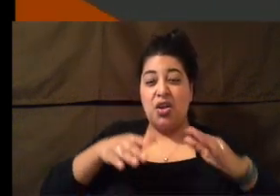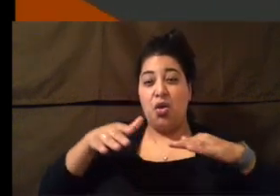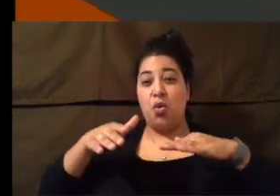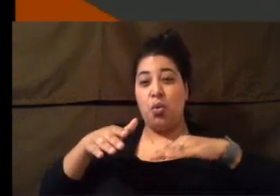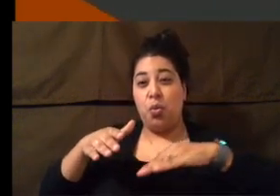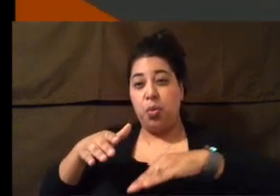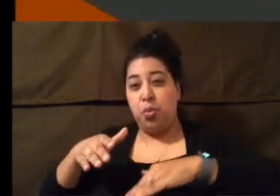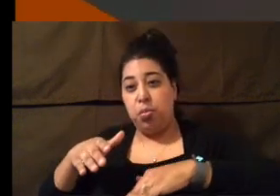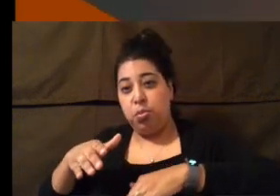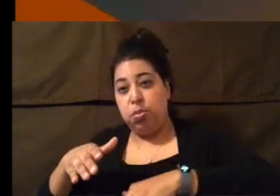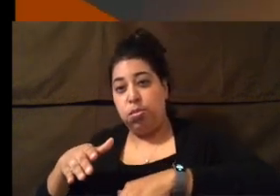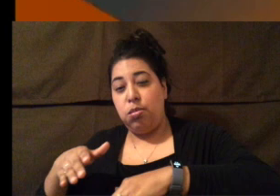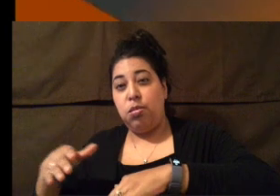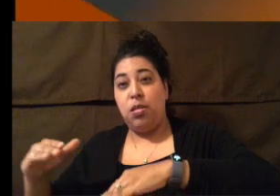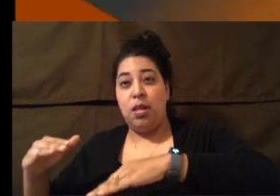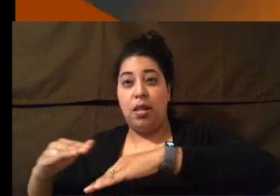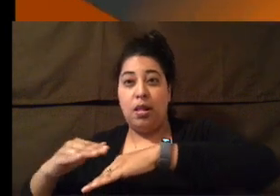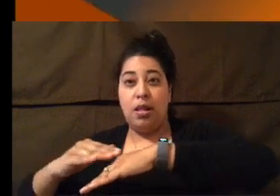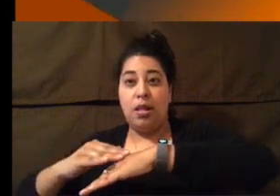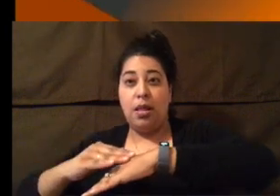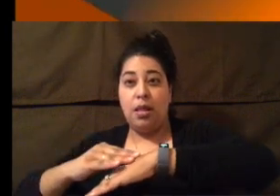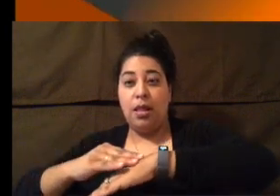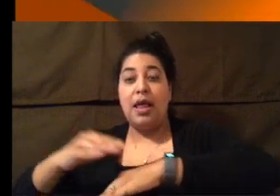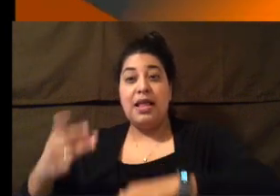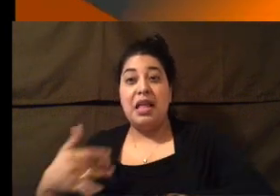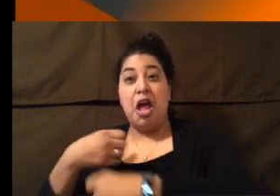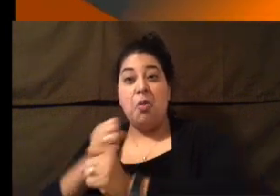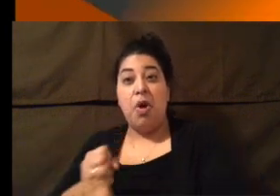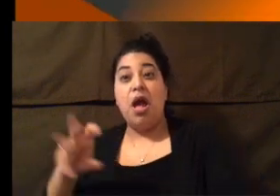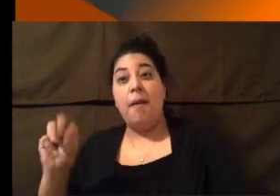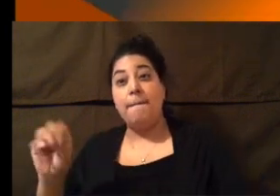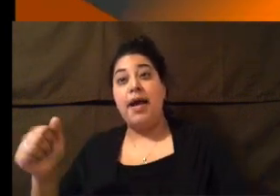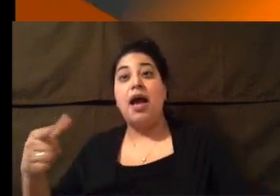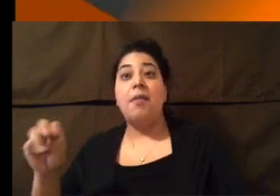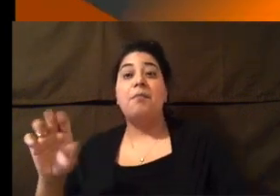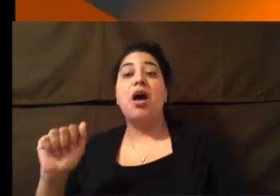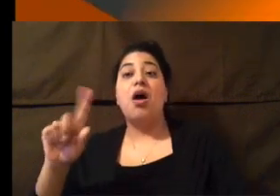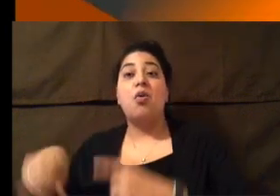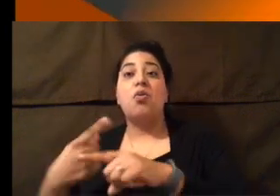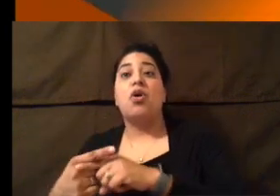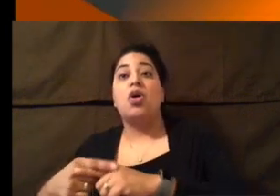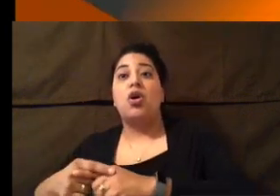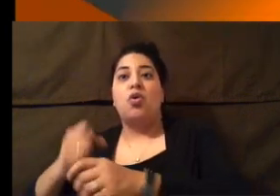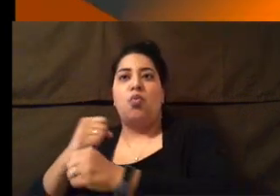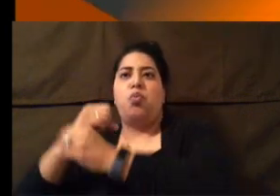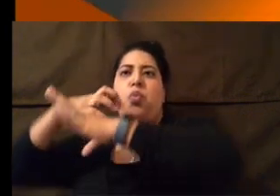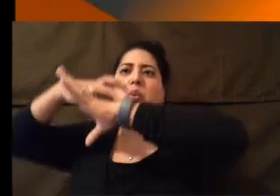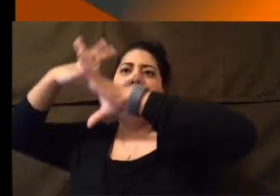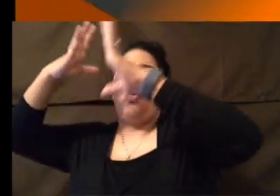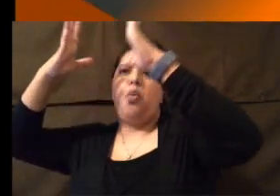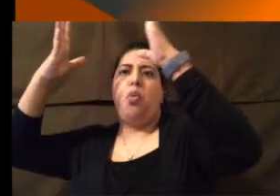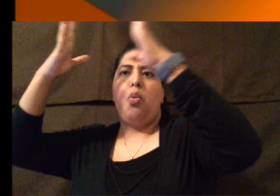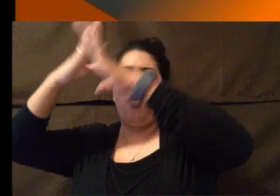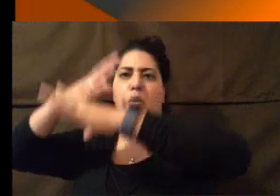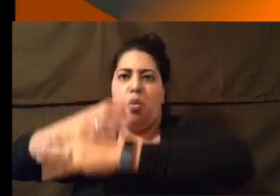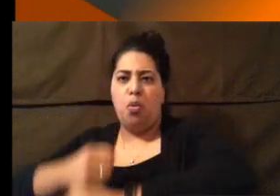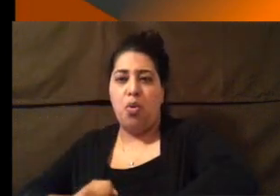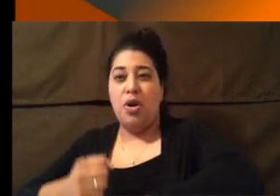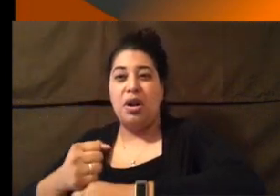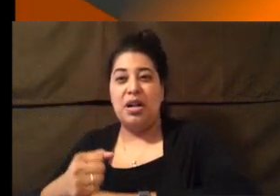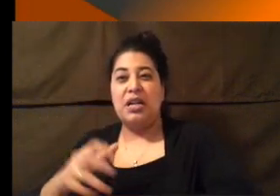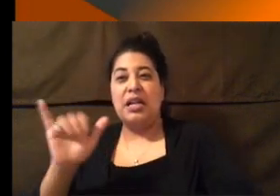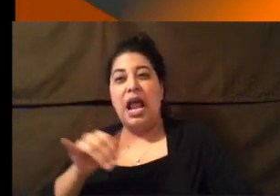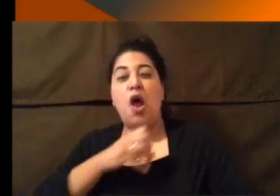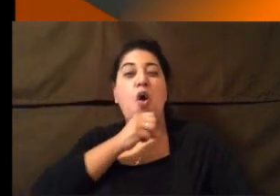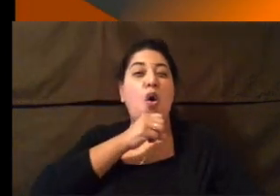Seawater leaks into the mantle, lowering its melting point and creating magma. So when the magma erupts, it's recycling some of that old ocean crust